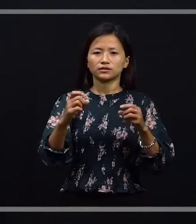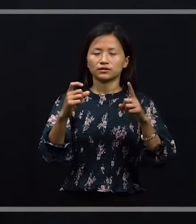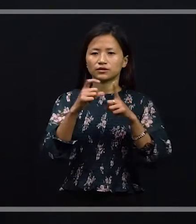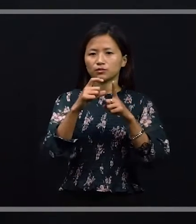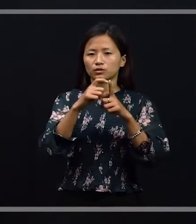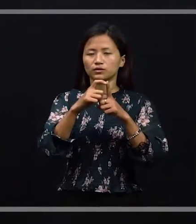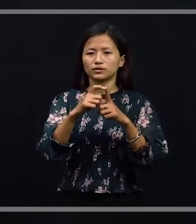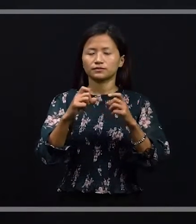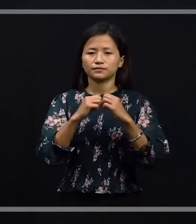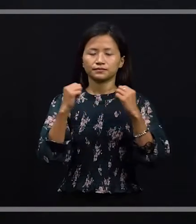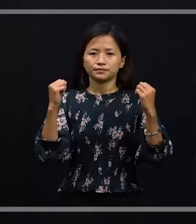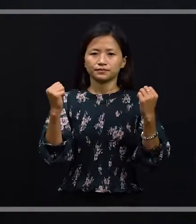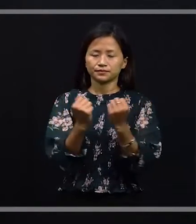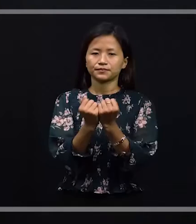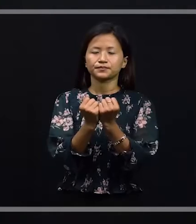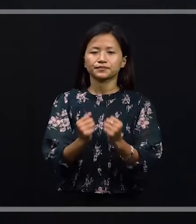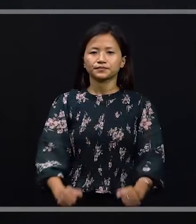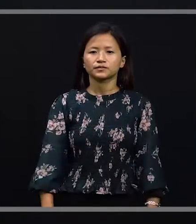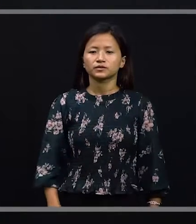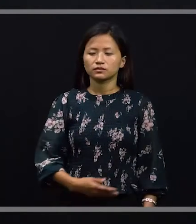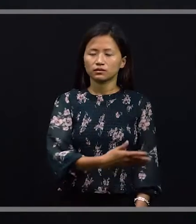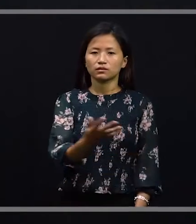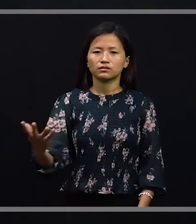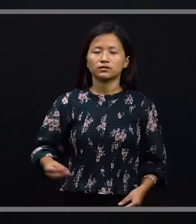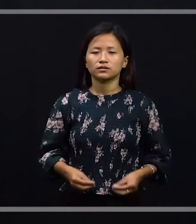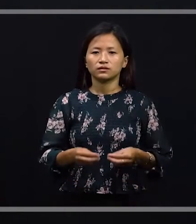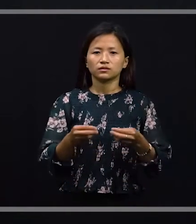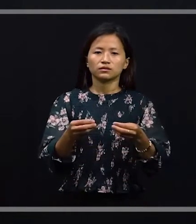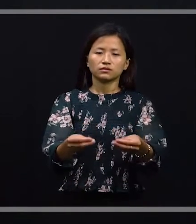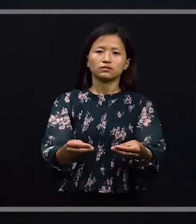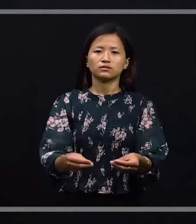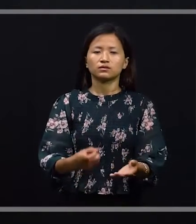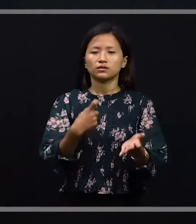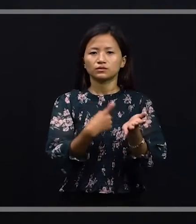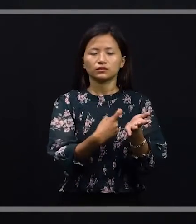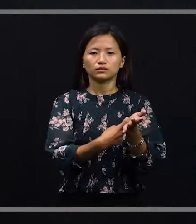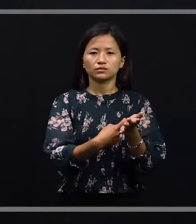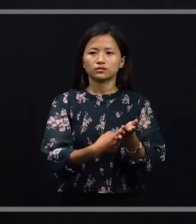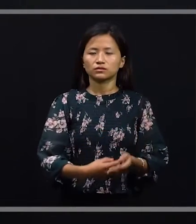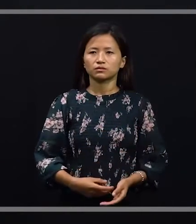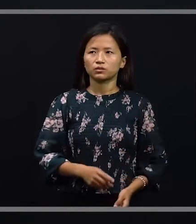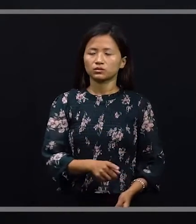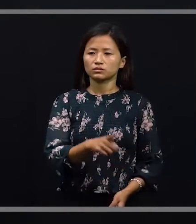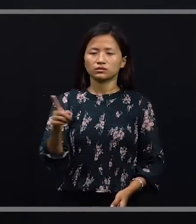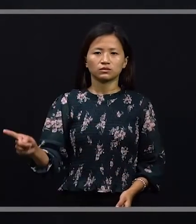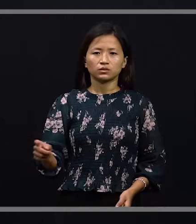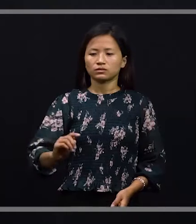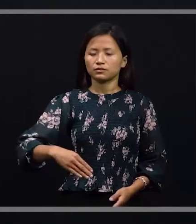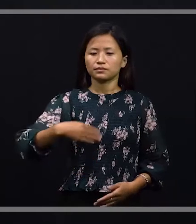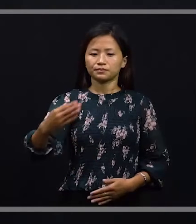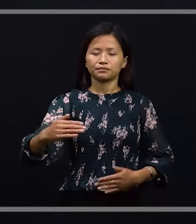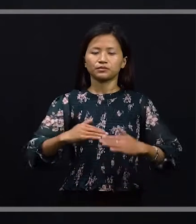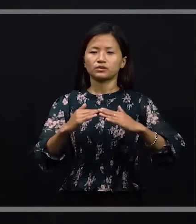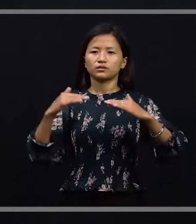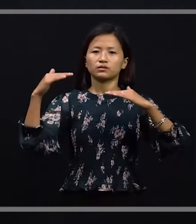knowledge, and they were their generations were following whatever their parents were following. Okay, so that was